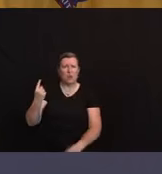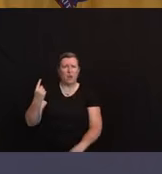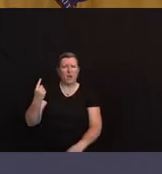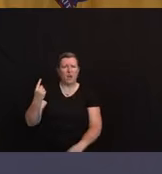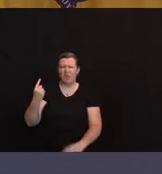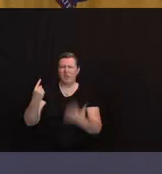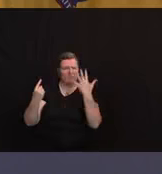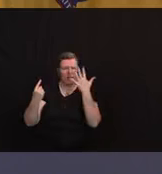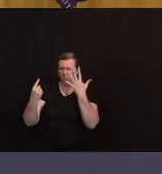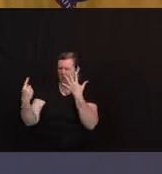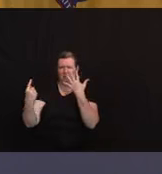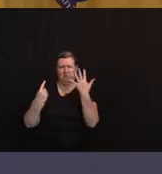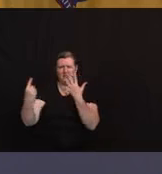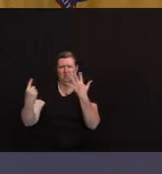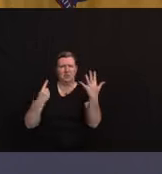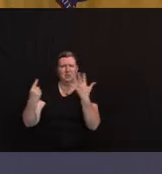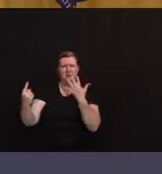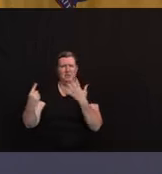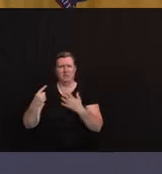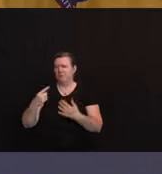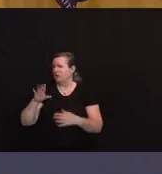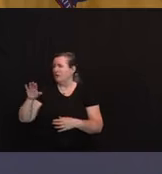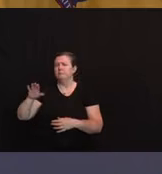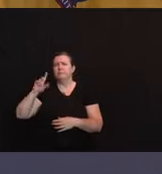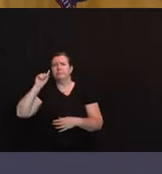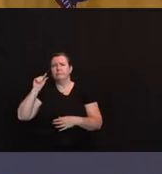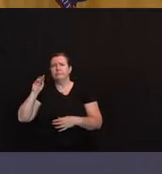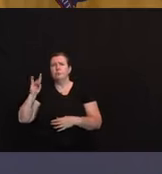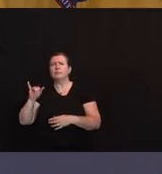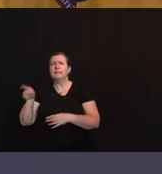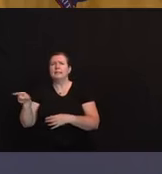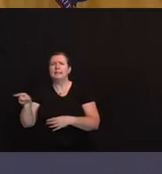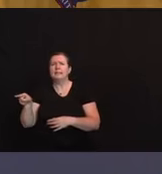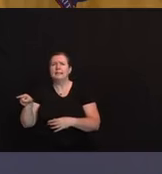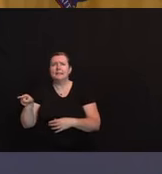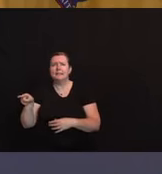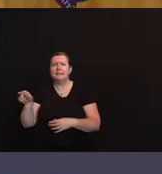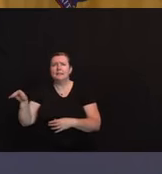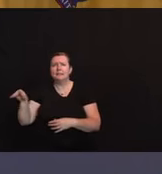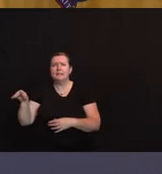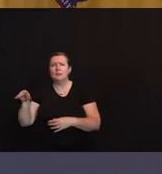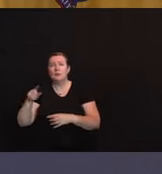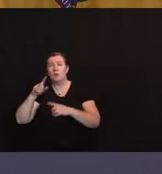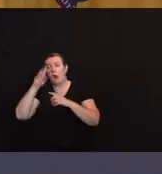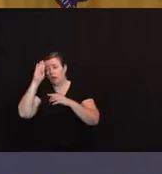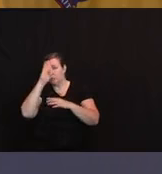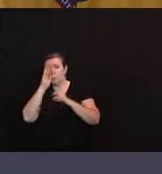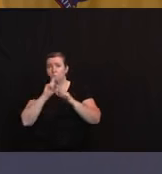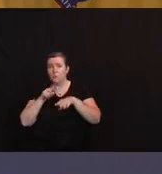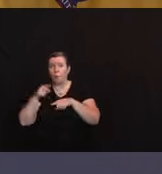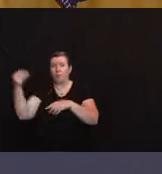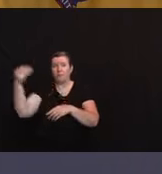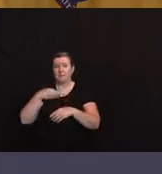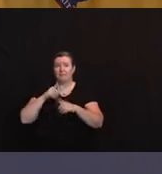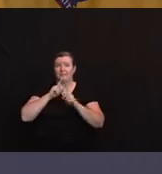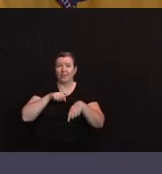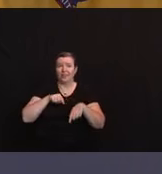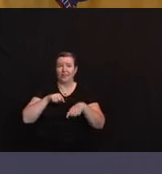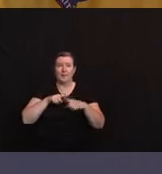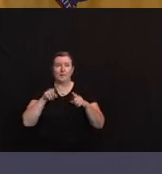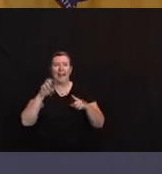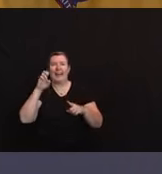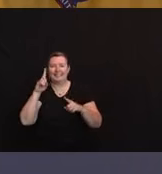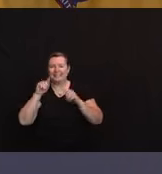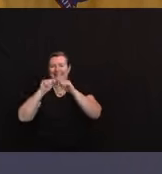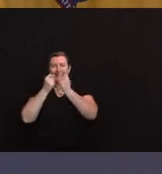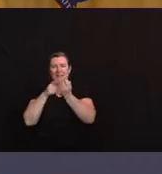the difference, Judy, tell me if you agree, is that's what the hospitals report, but they haven't gone through the process that Ed and his team will go